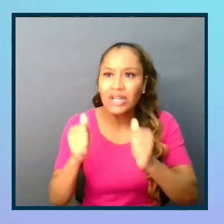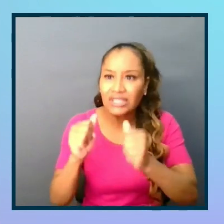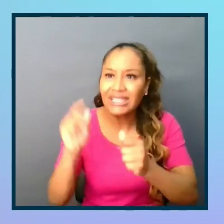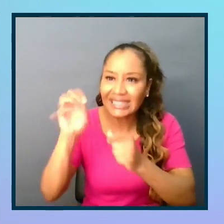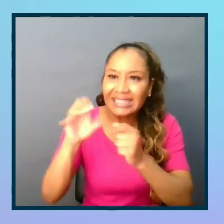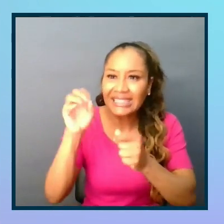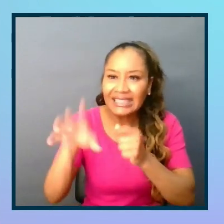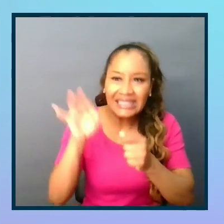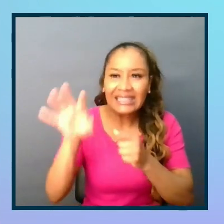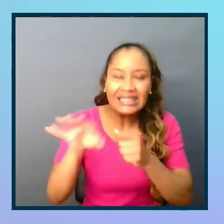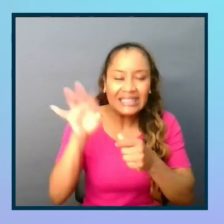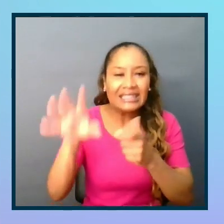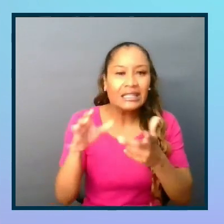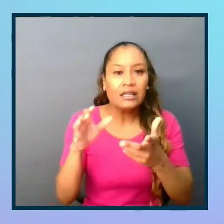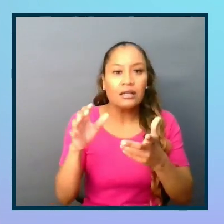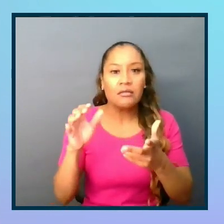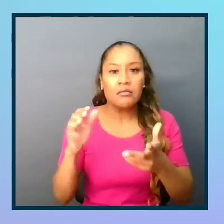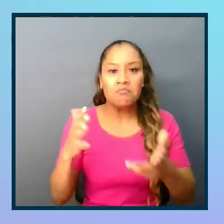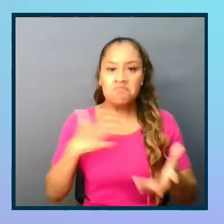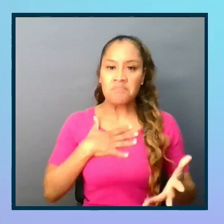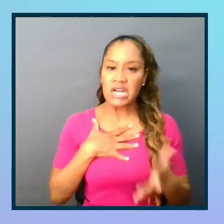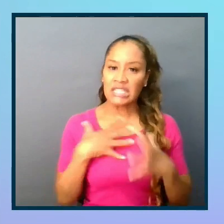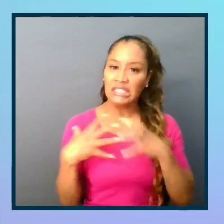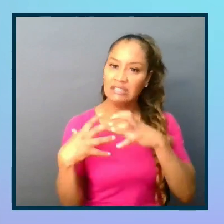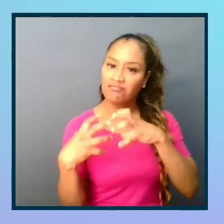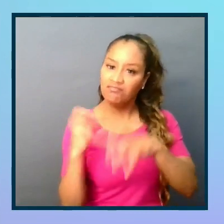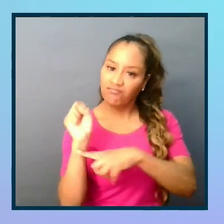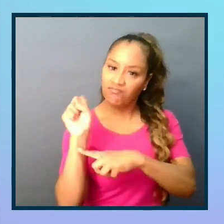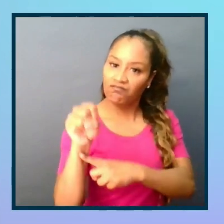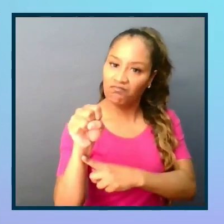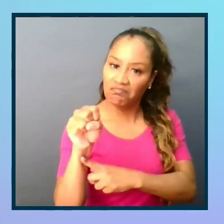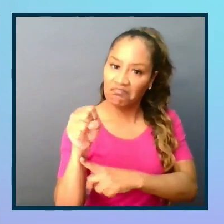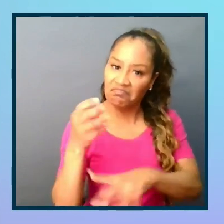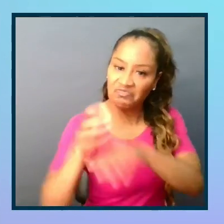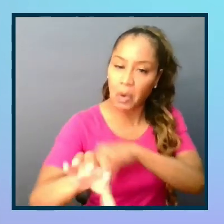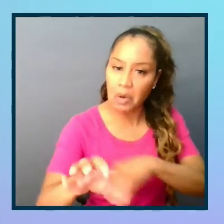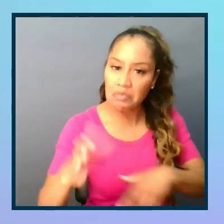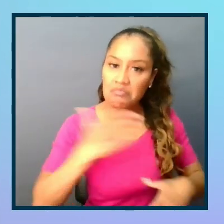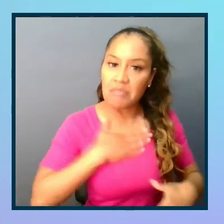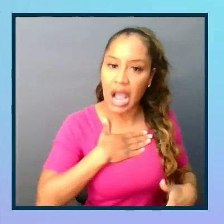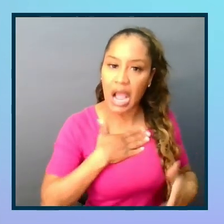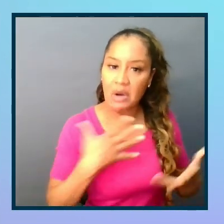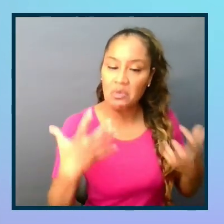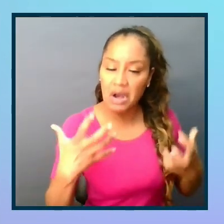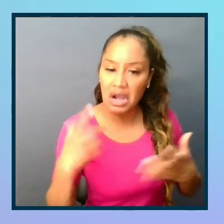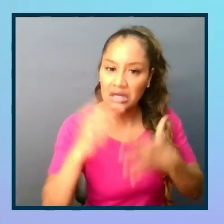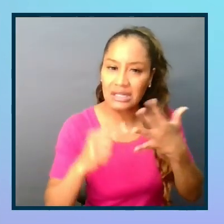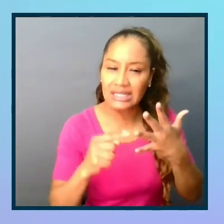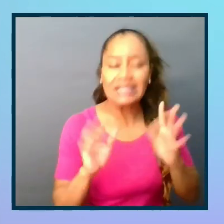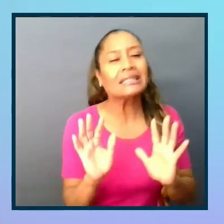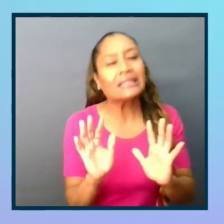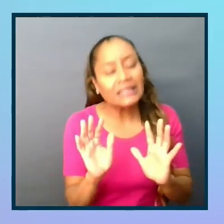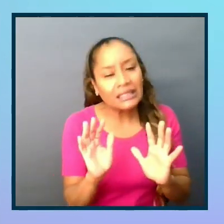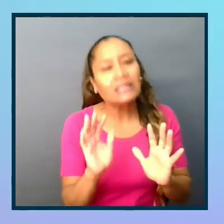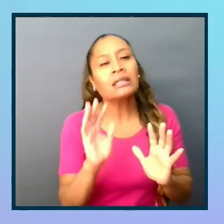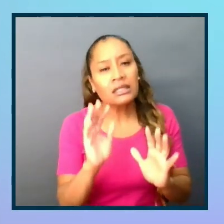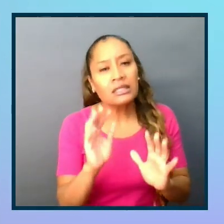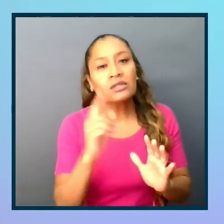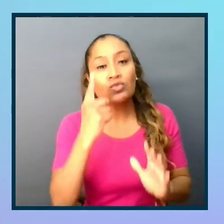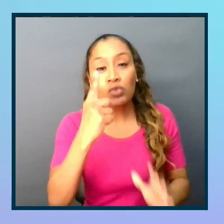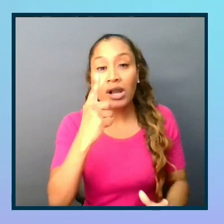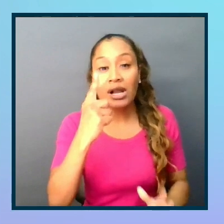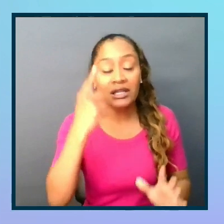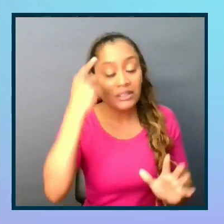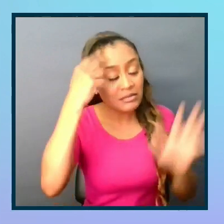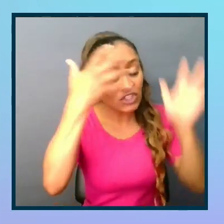like my will trying to be imposed onto other people and force them to do work. One philosophical shift